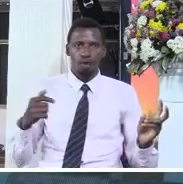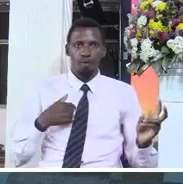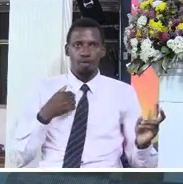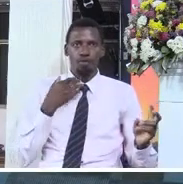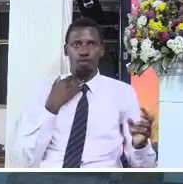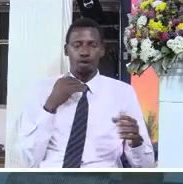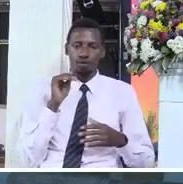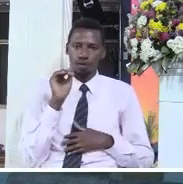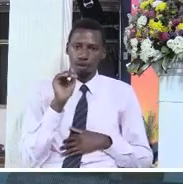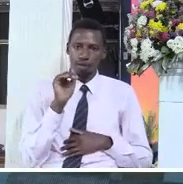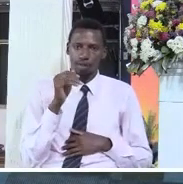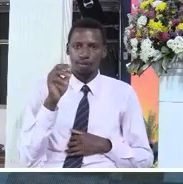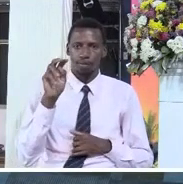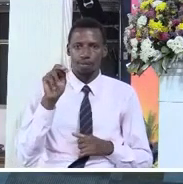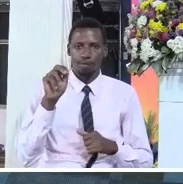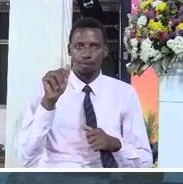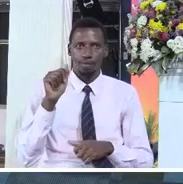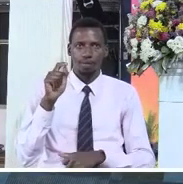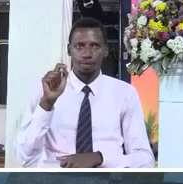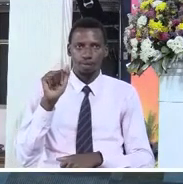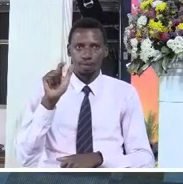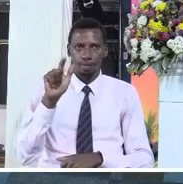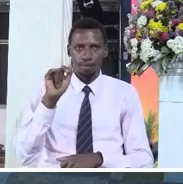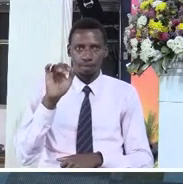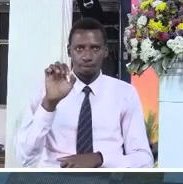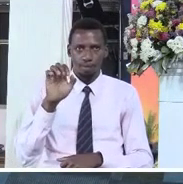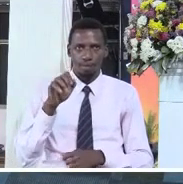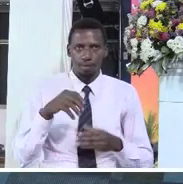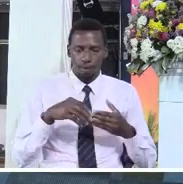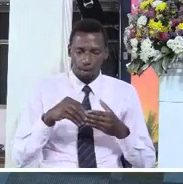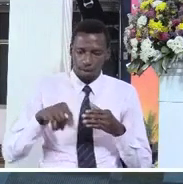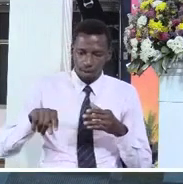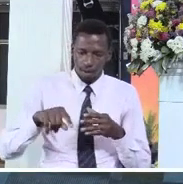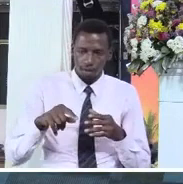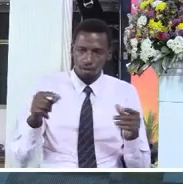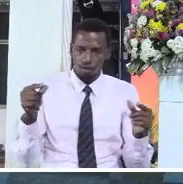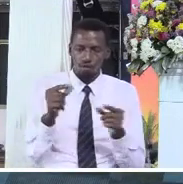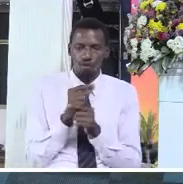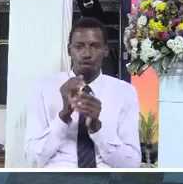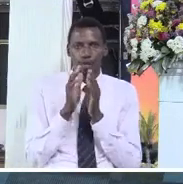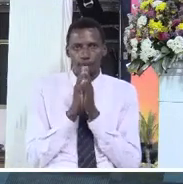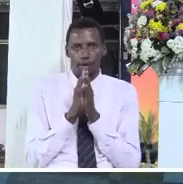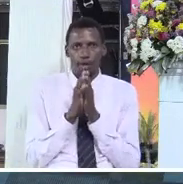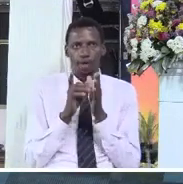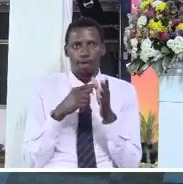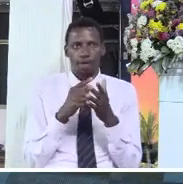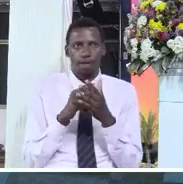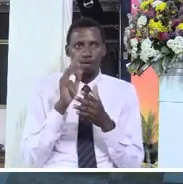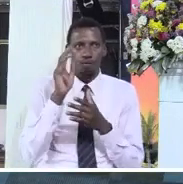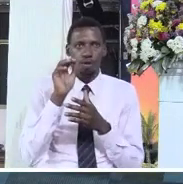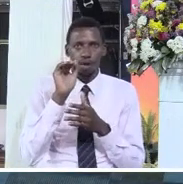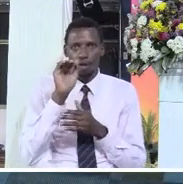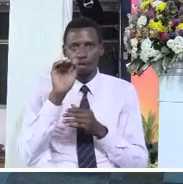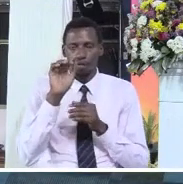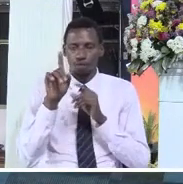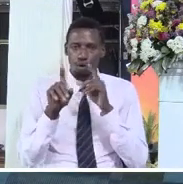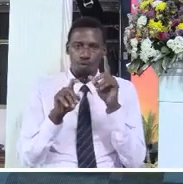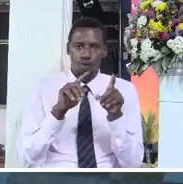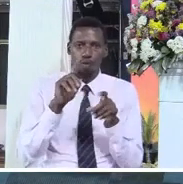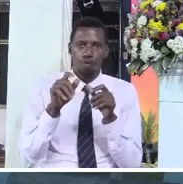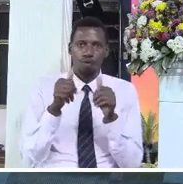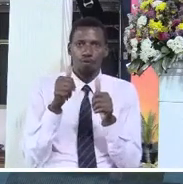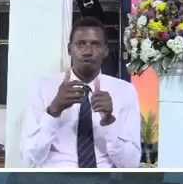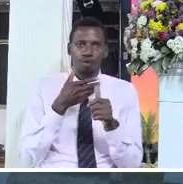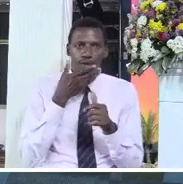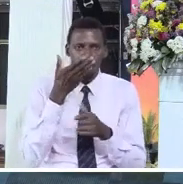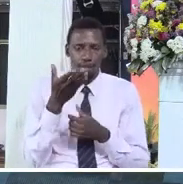to just lead us in a short prayer, and then I'm going to ask them questions that will seek to answer the